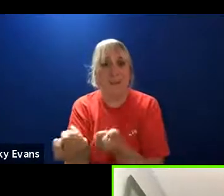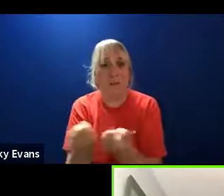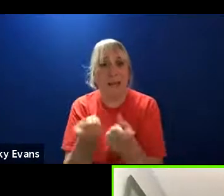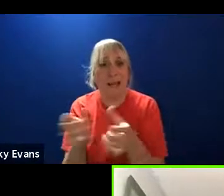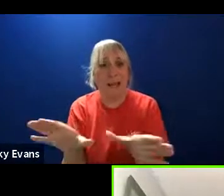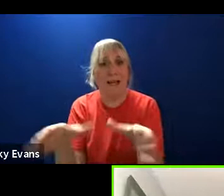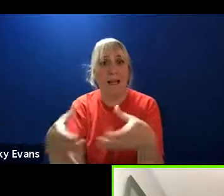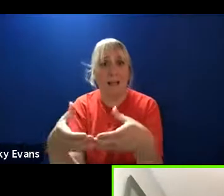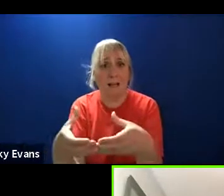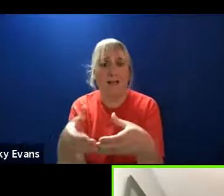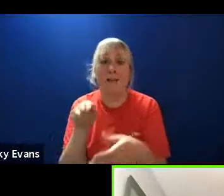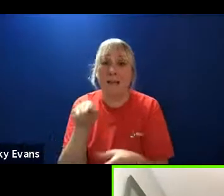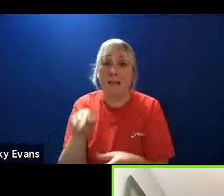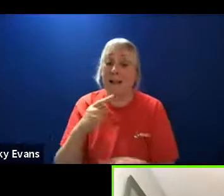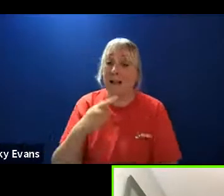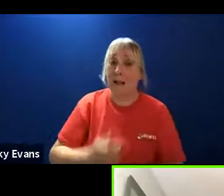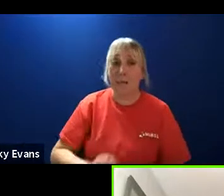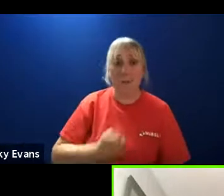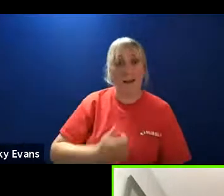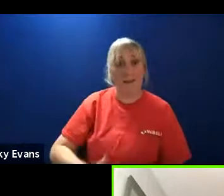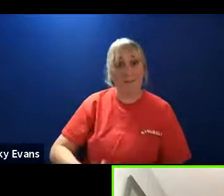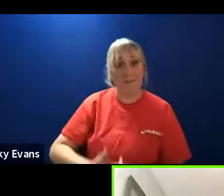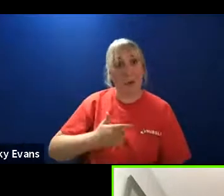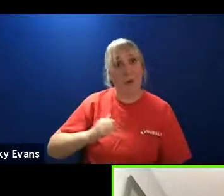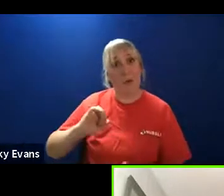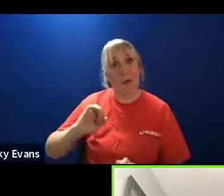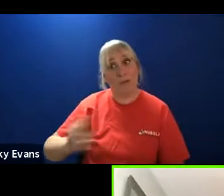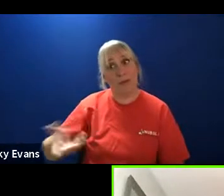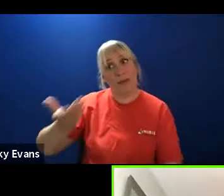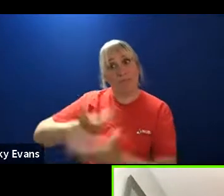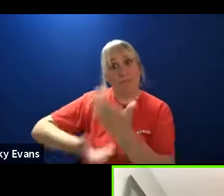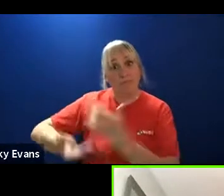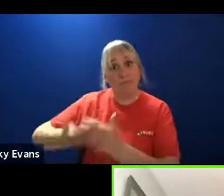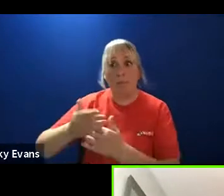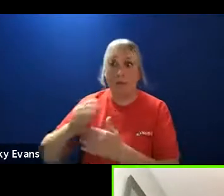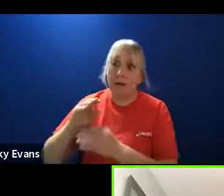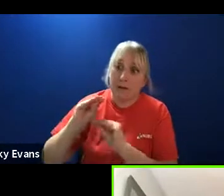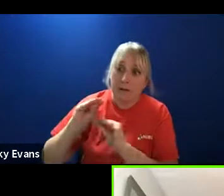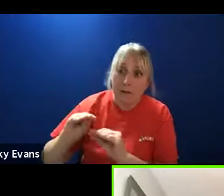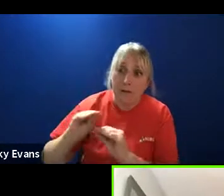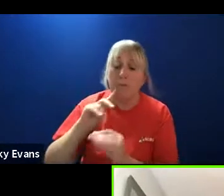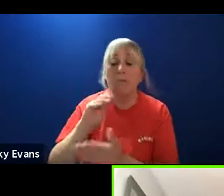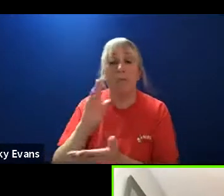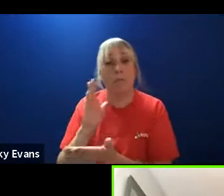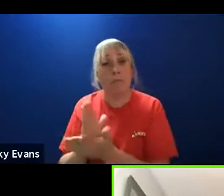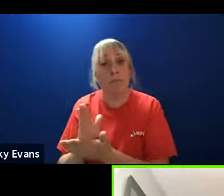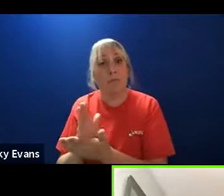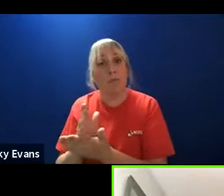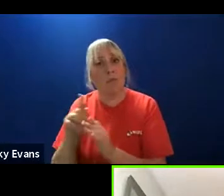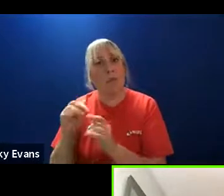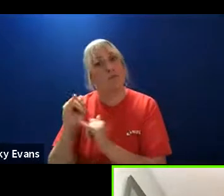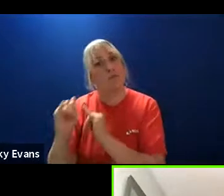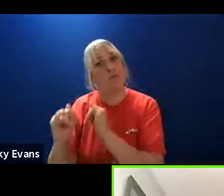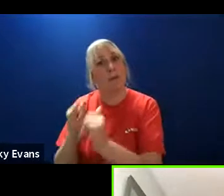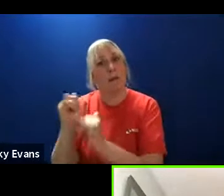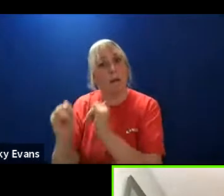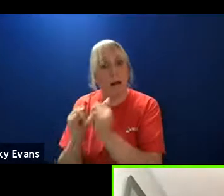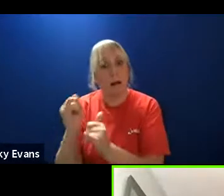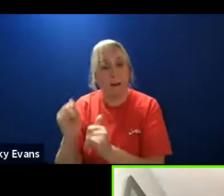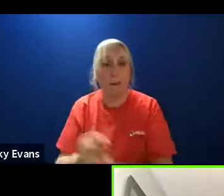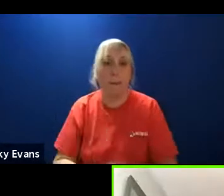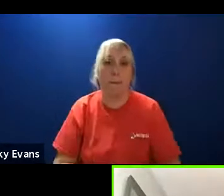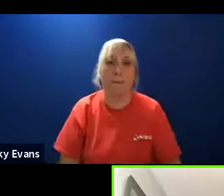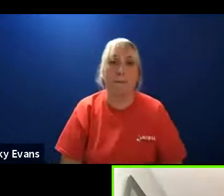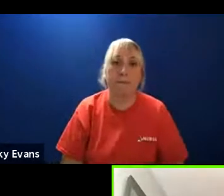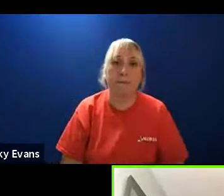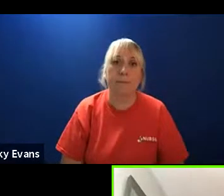critical view in my opinion, but I think it's, as I tried to say earlier on, it's really important to note other views